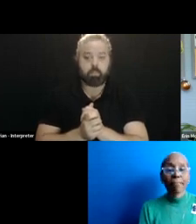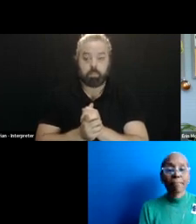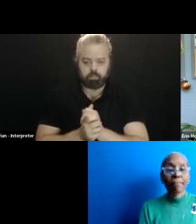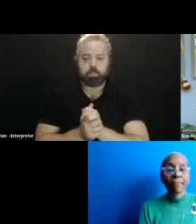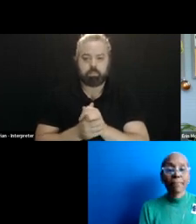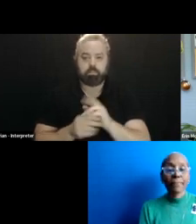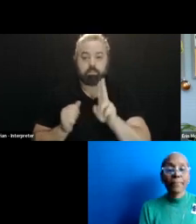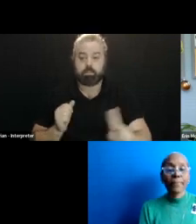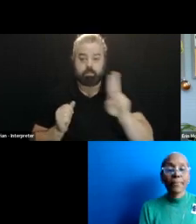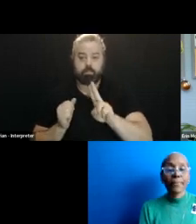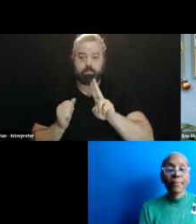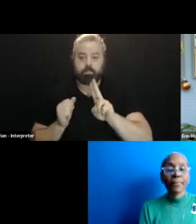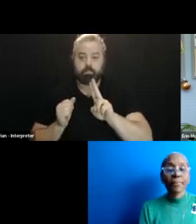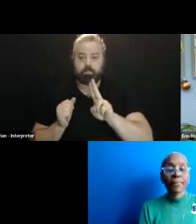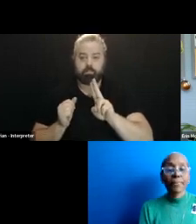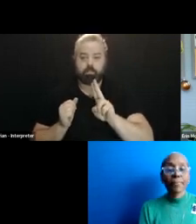Okay.